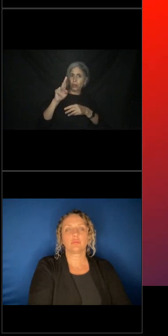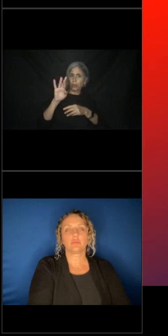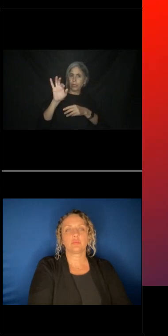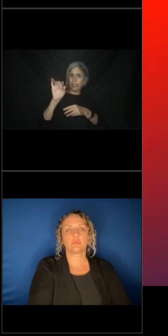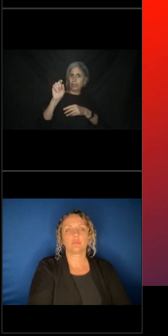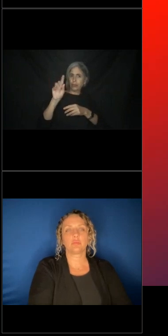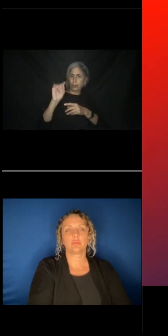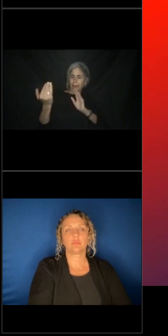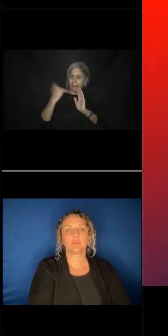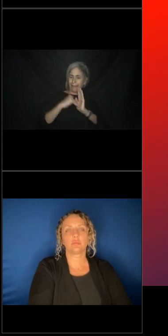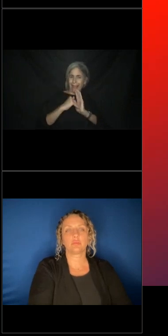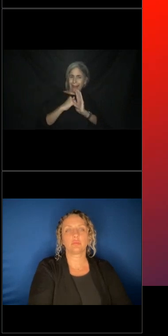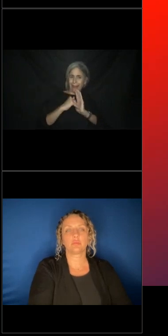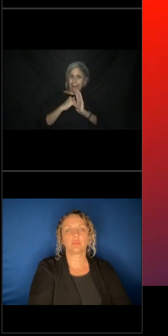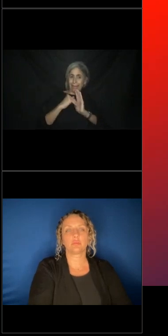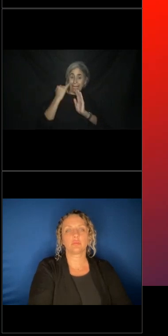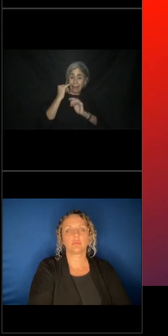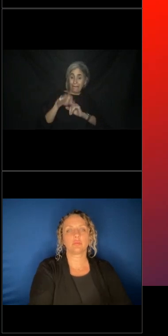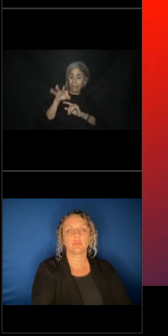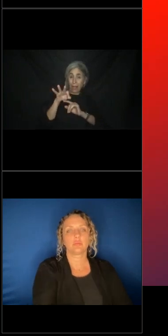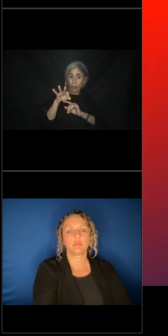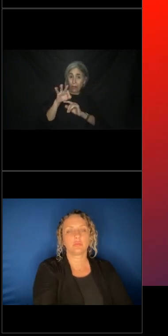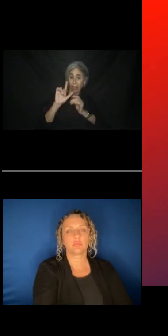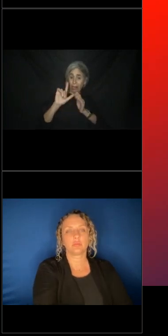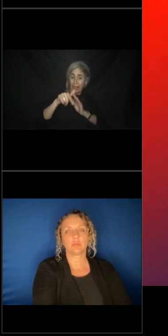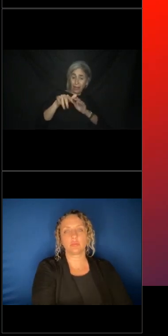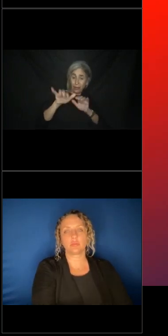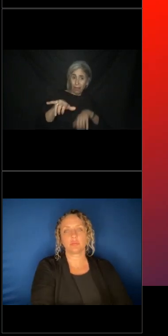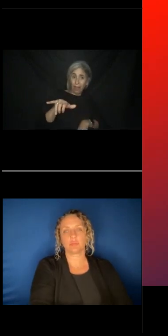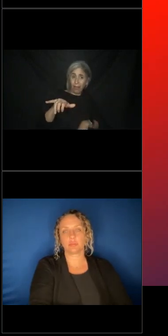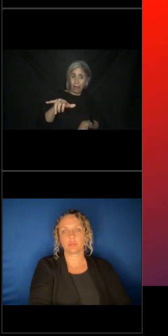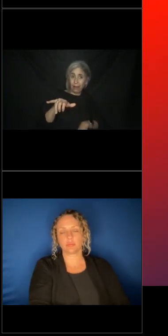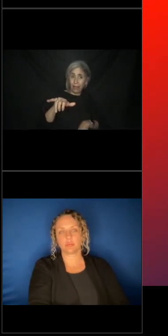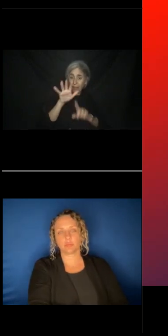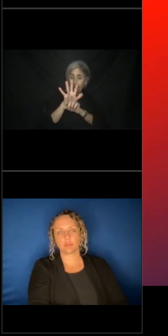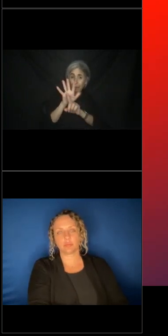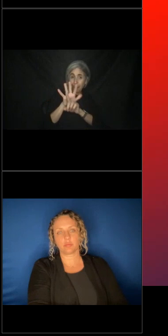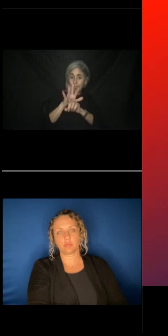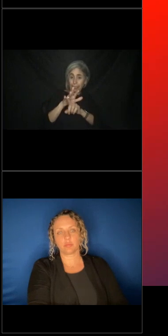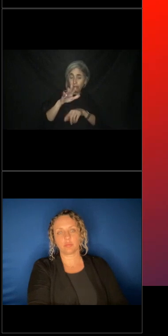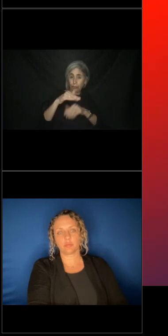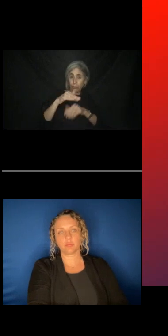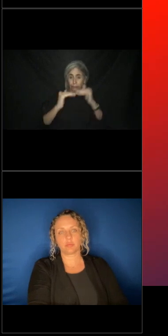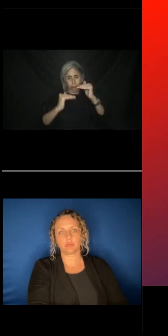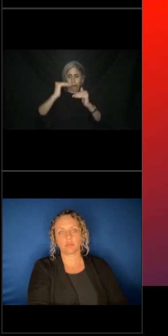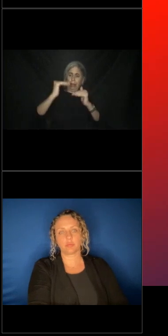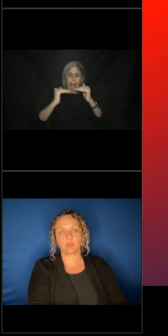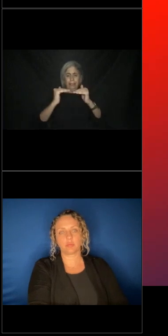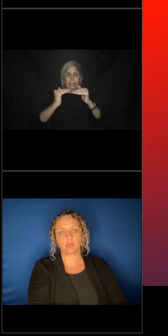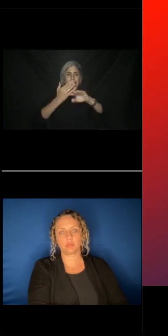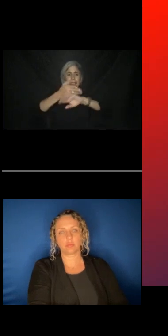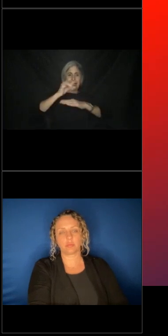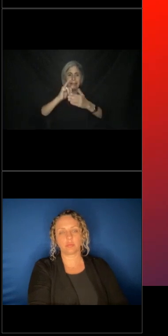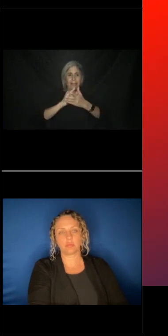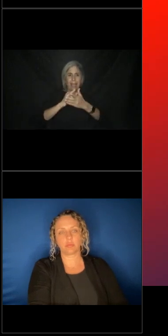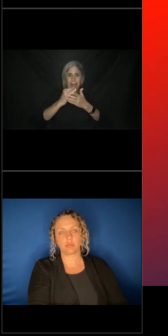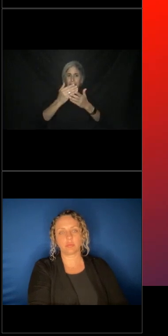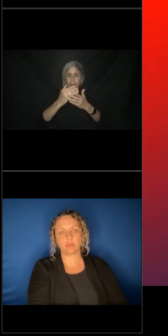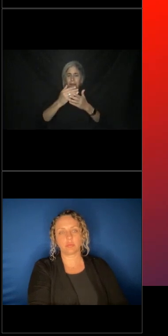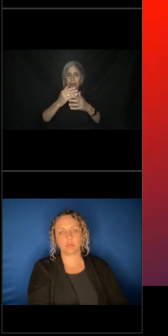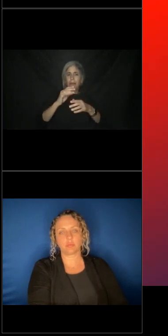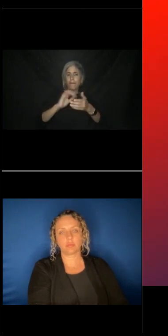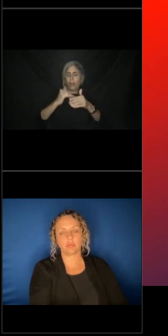again should it be discovered that the population imbalance exceeds that 10% threshold before